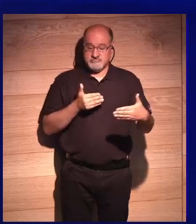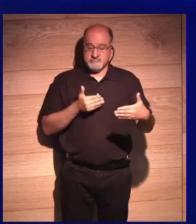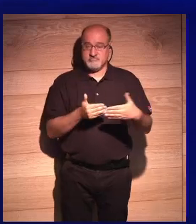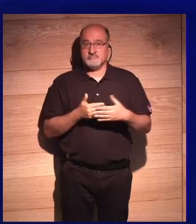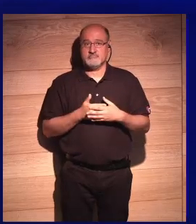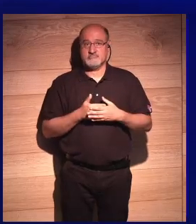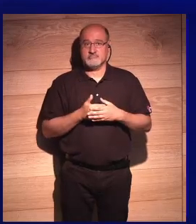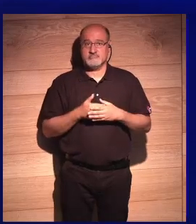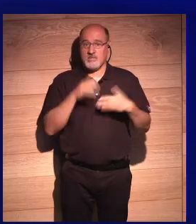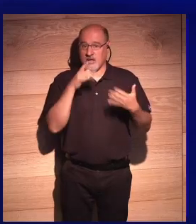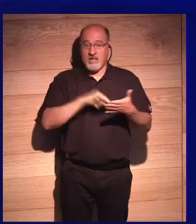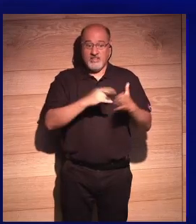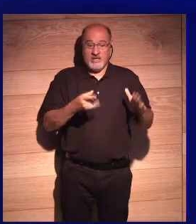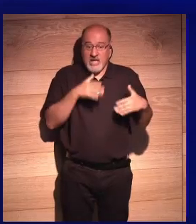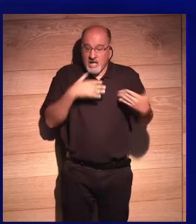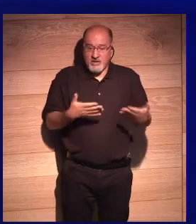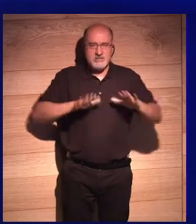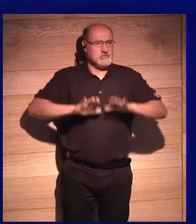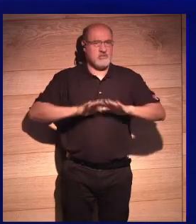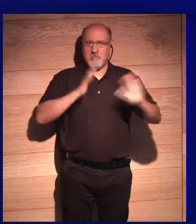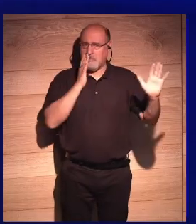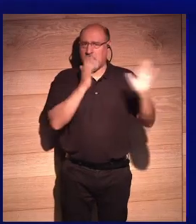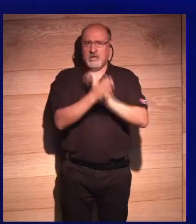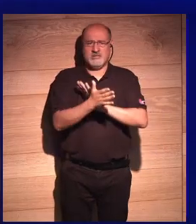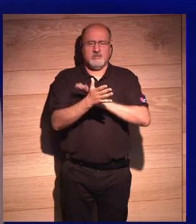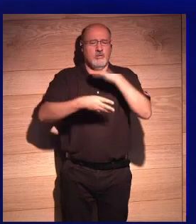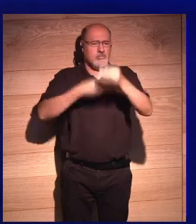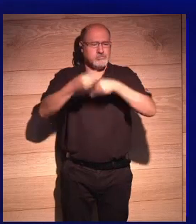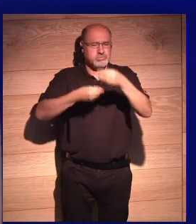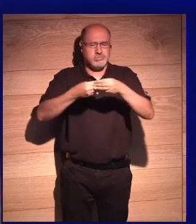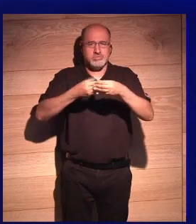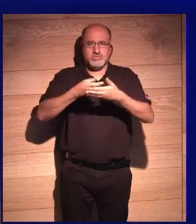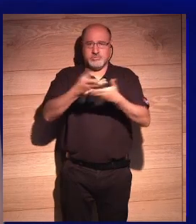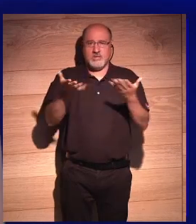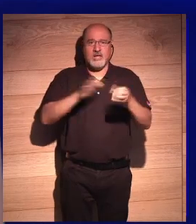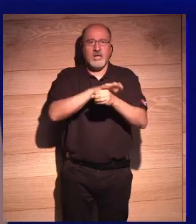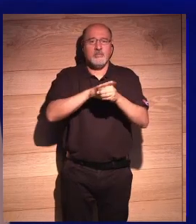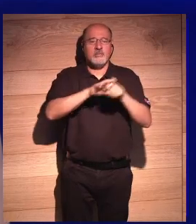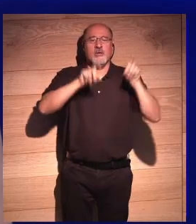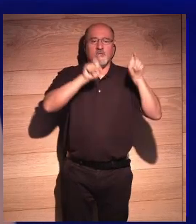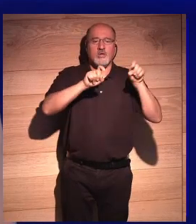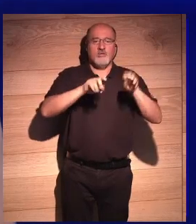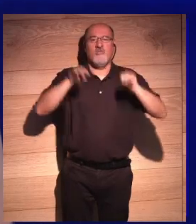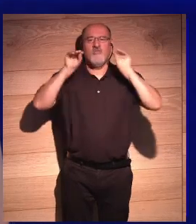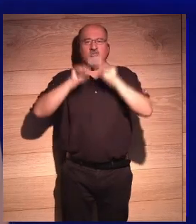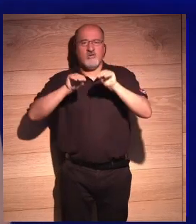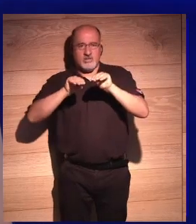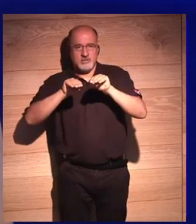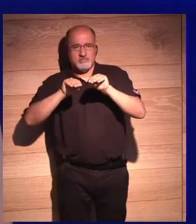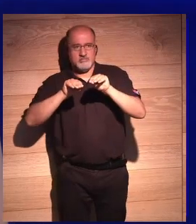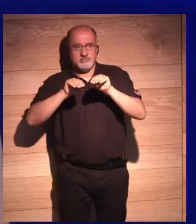And I think that these technologies are here to stay. They have a lot to do in terms of education,